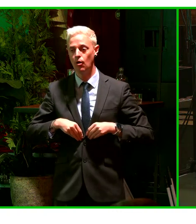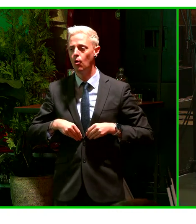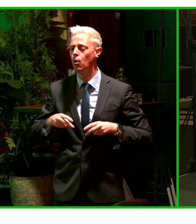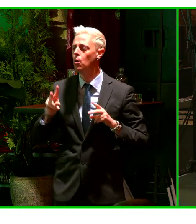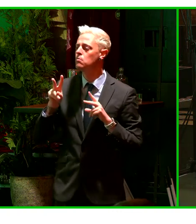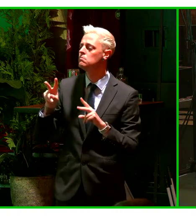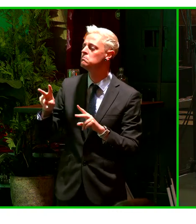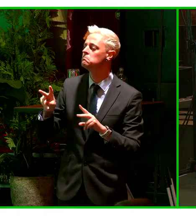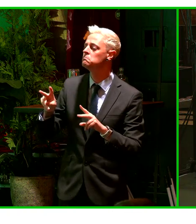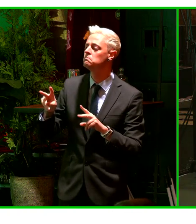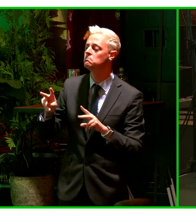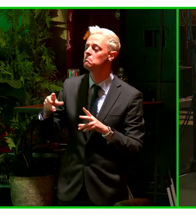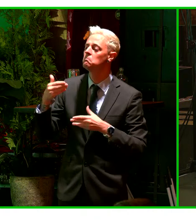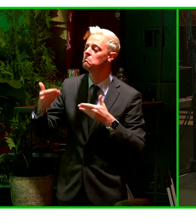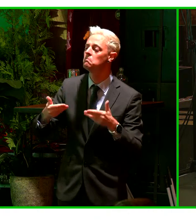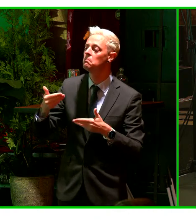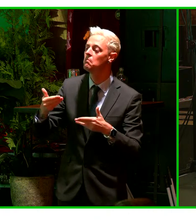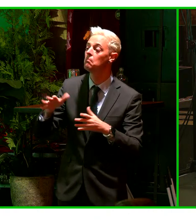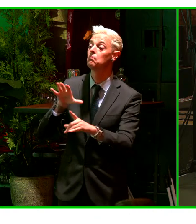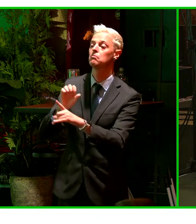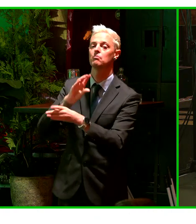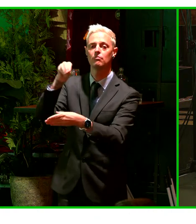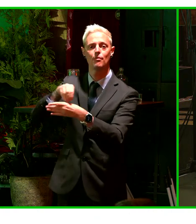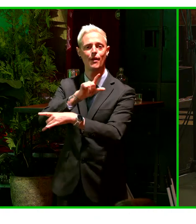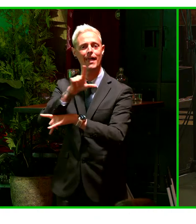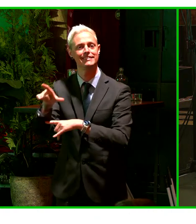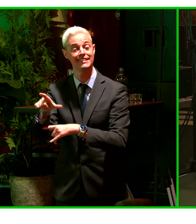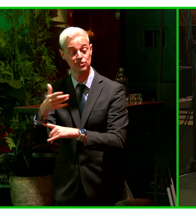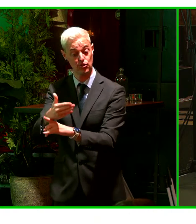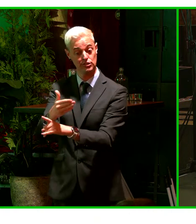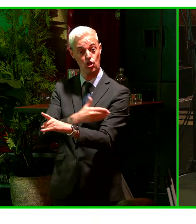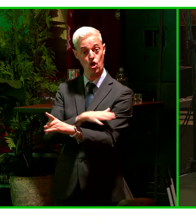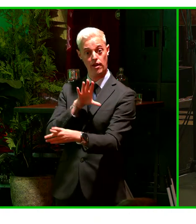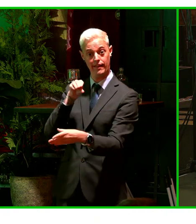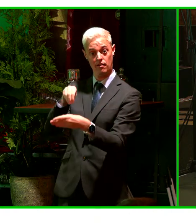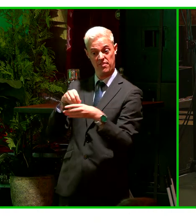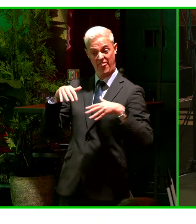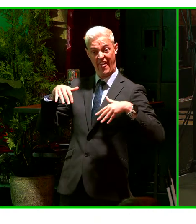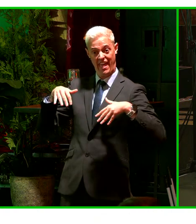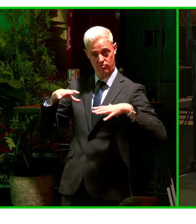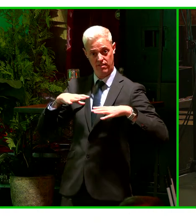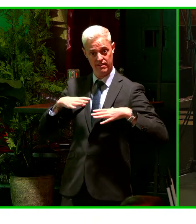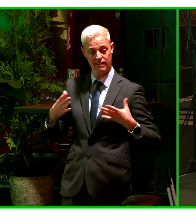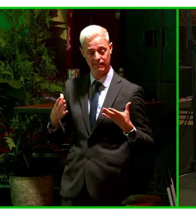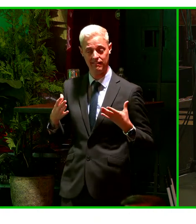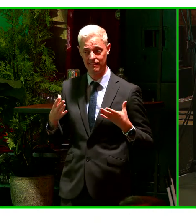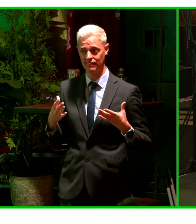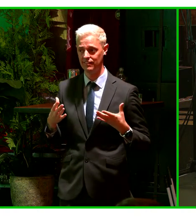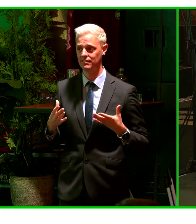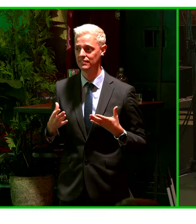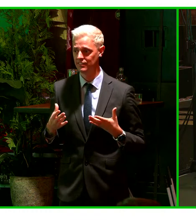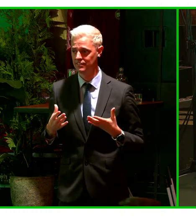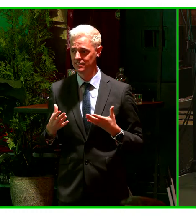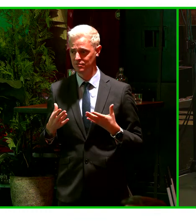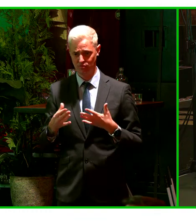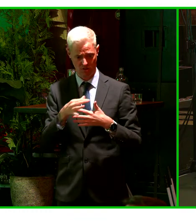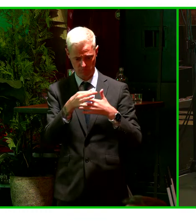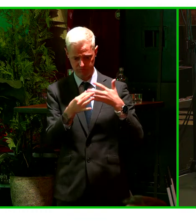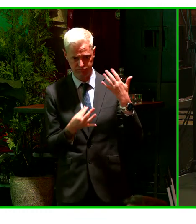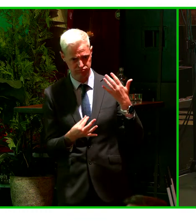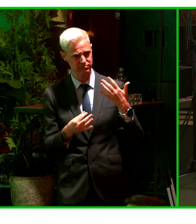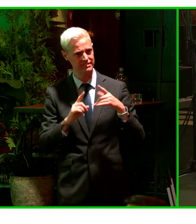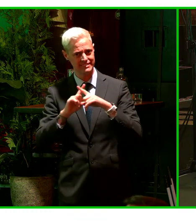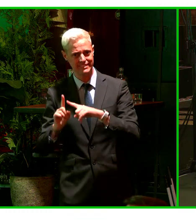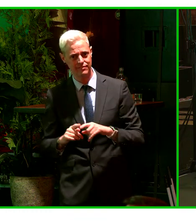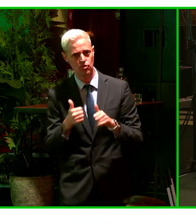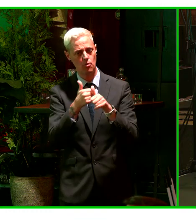will always be pushed along by taxation. So the early adopters are already there. Companies like Crystal Doors, who we took to Scotland with